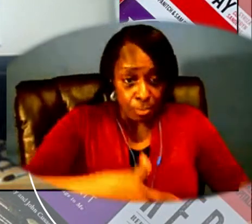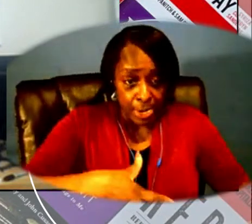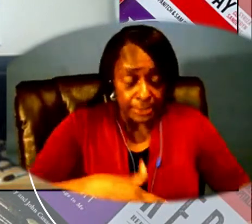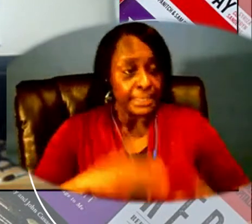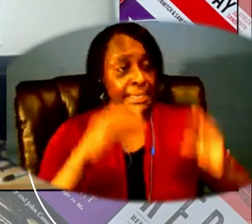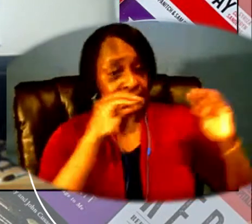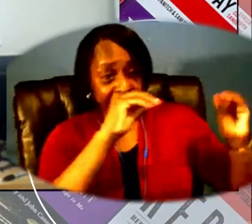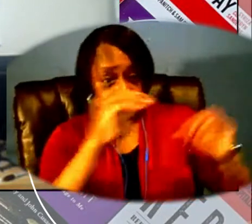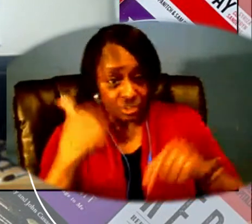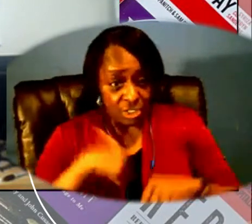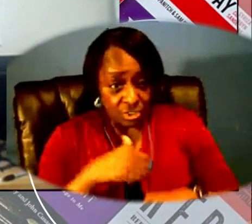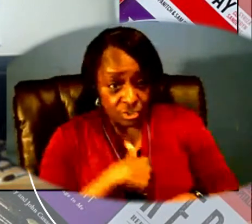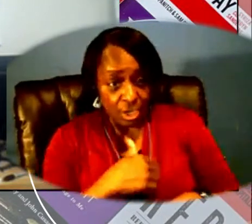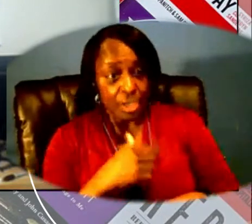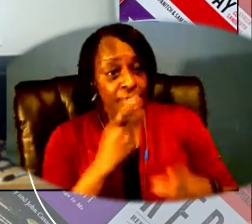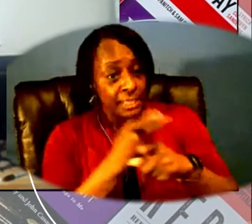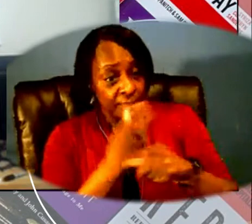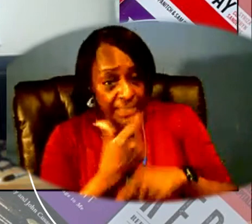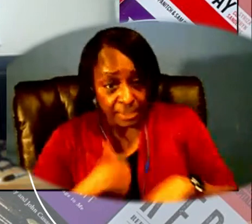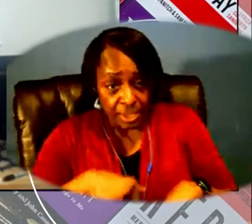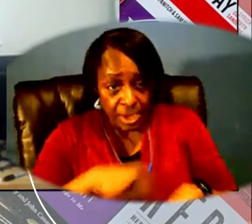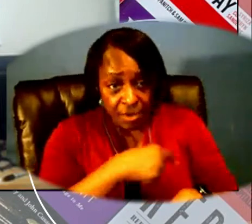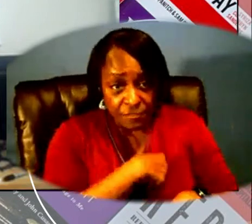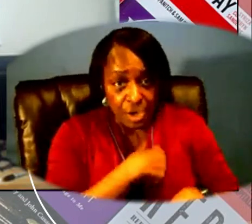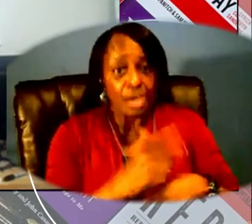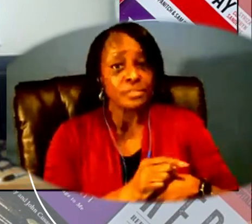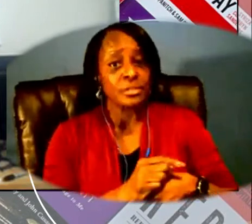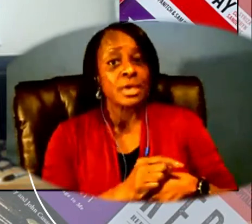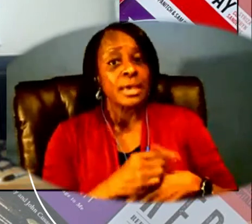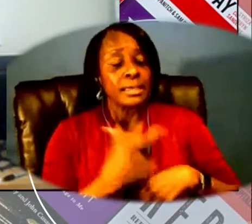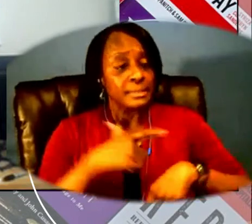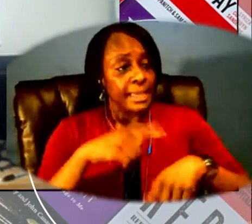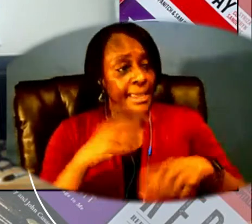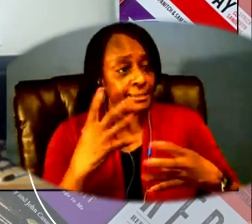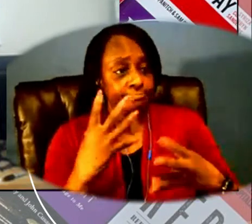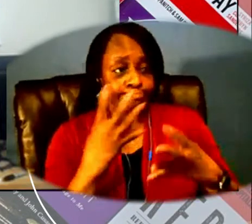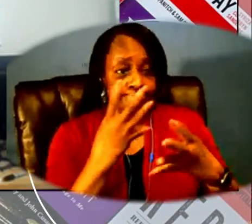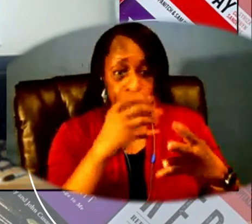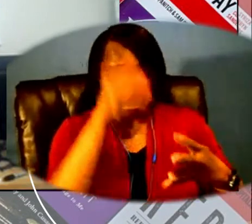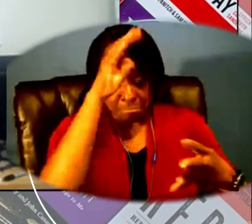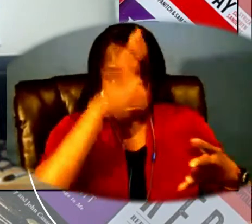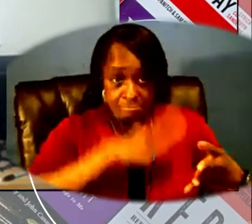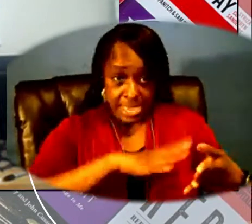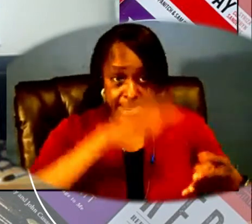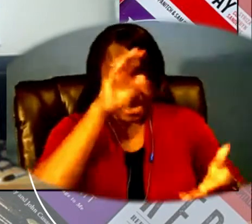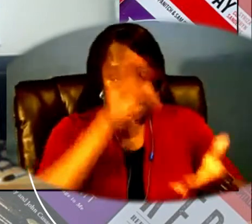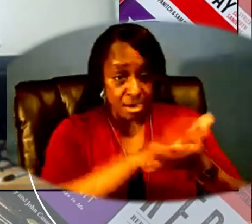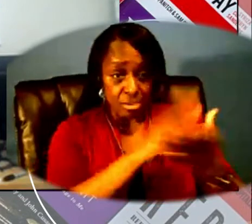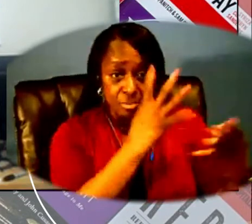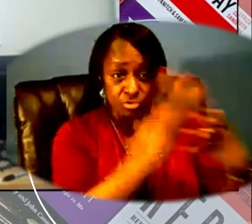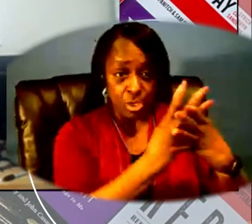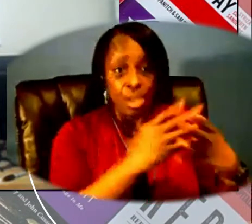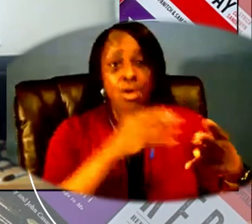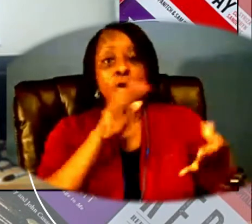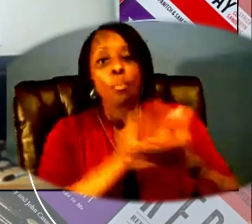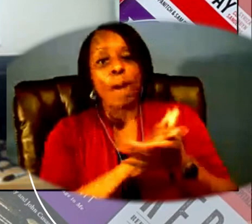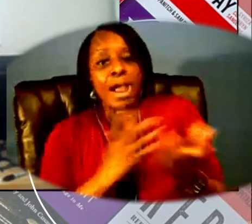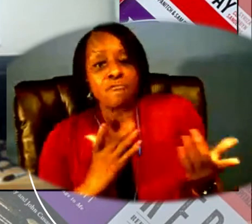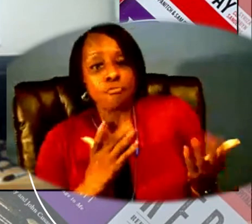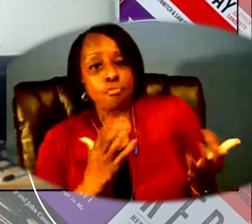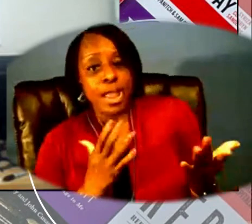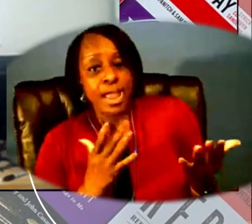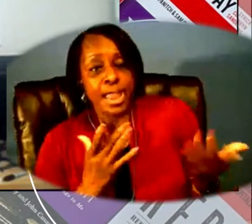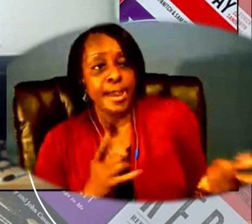are the ones who nourish us. They are the ones who do time with us and wait for us to get out in order to have us come out and lead with